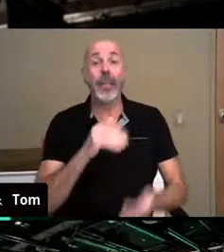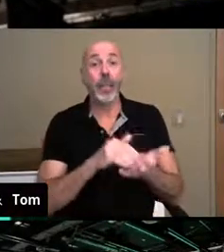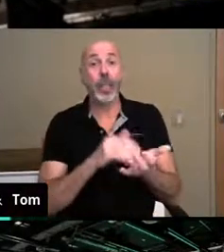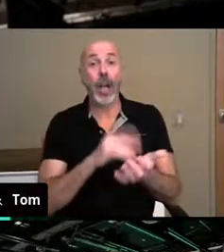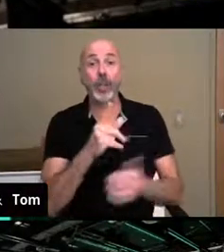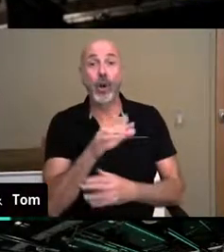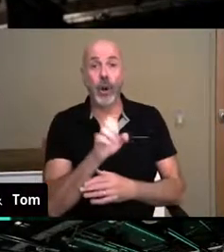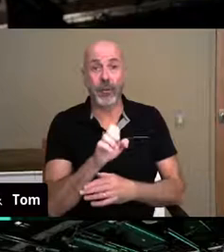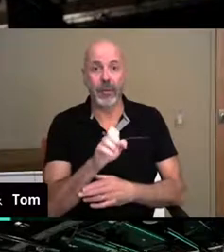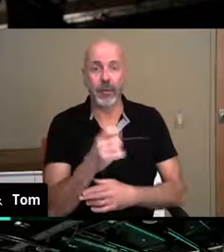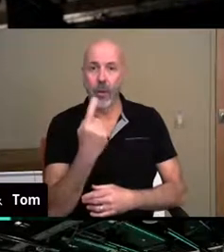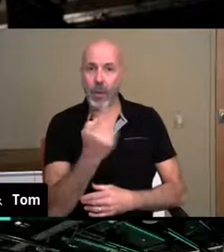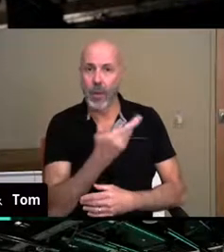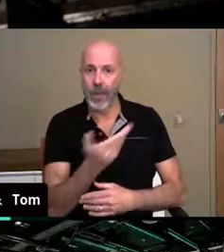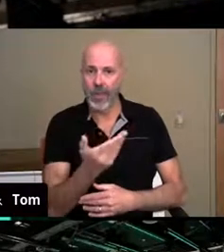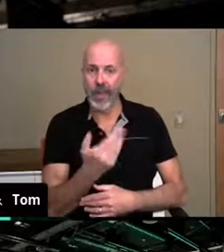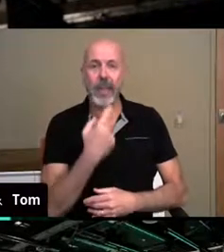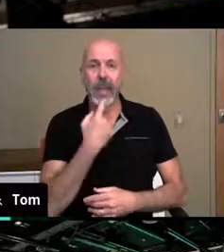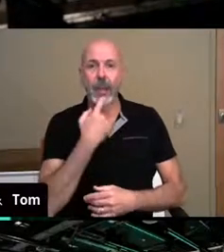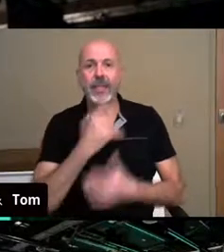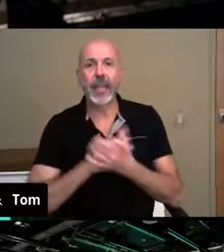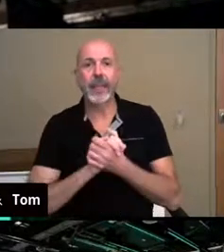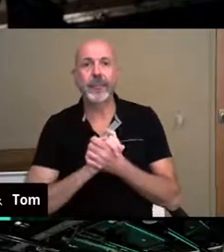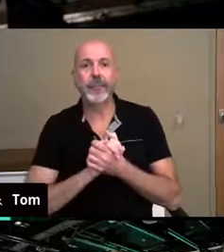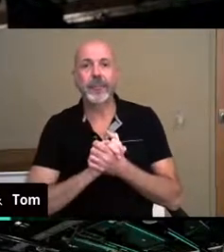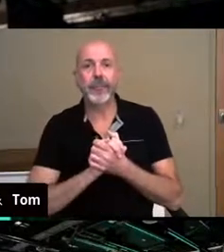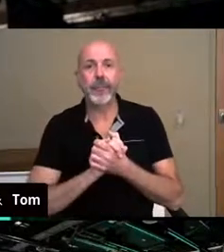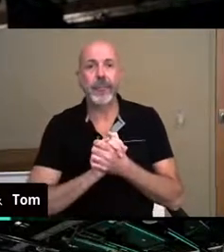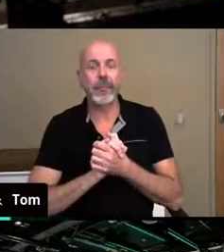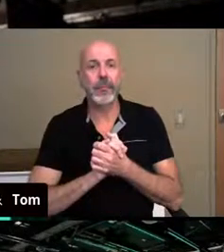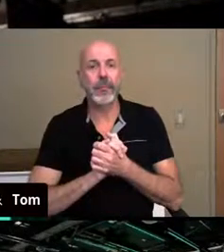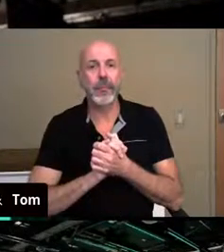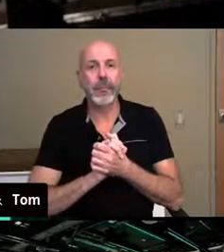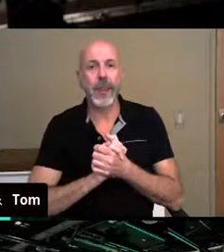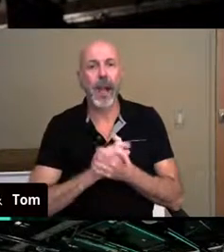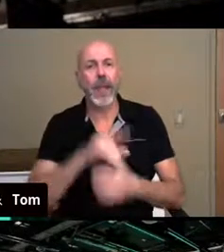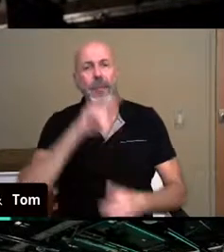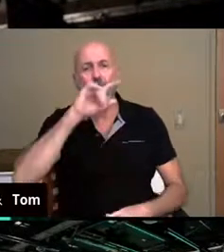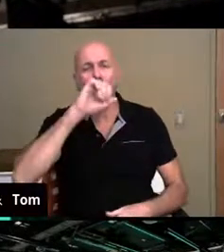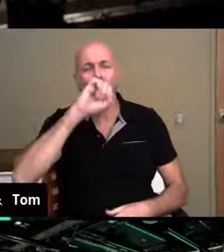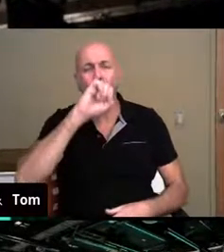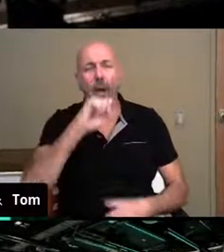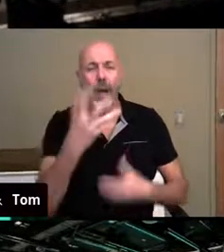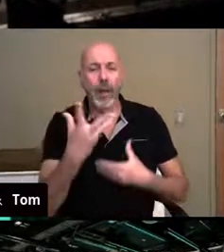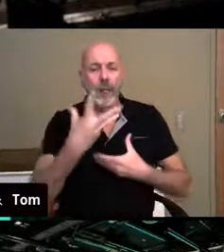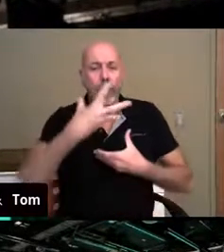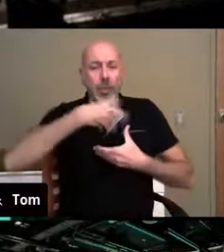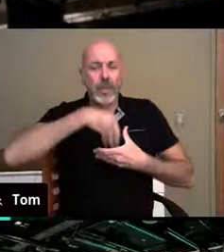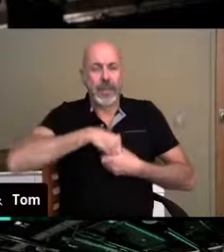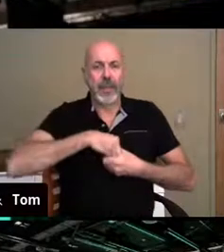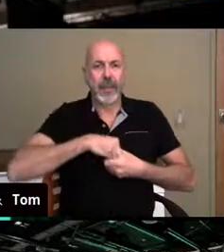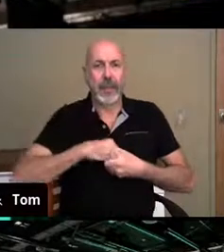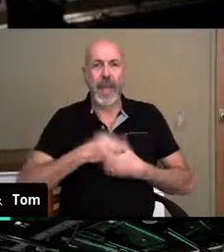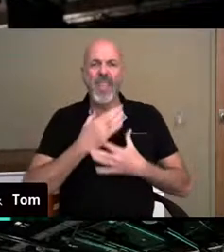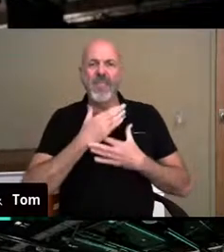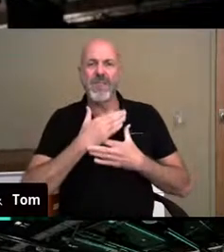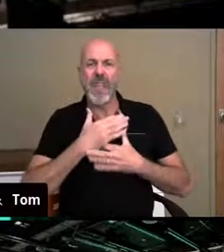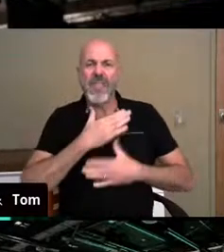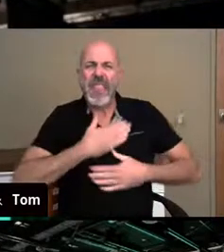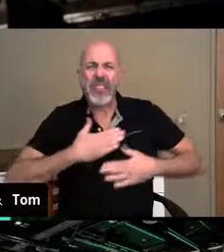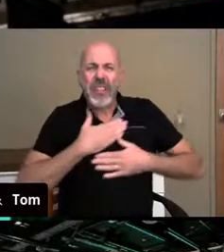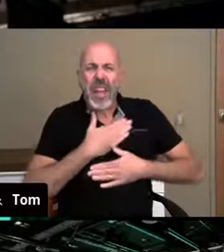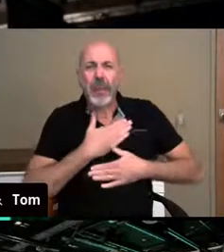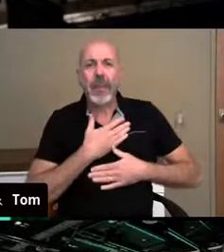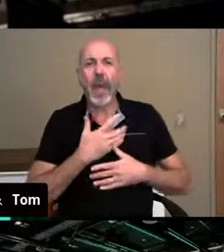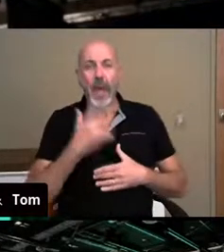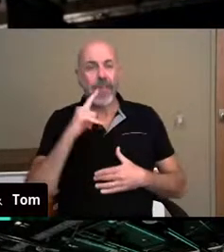thing about me as a fitness expert is I love inclusivity, as you know, and entertainment. I think that workouts need